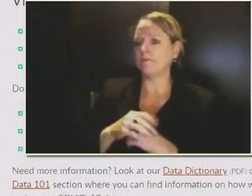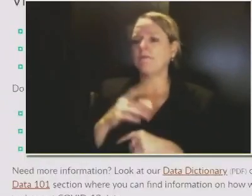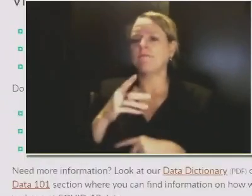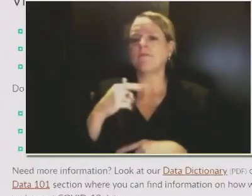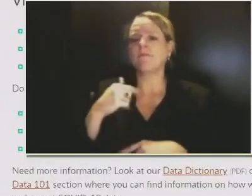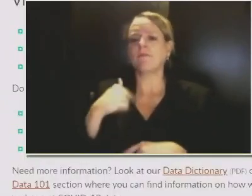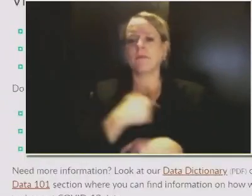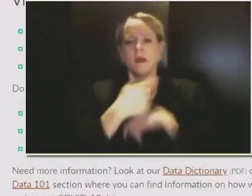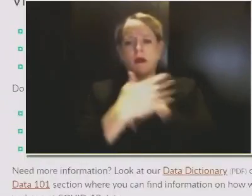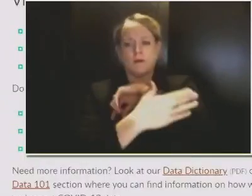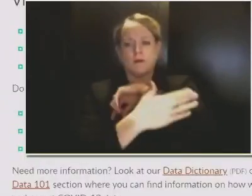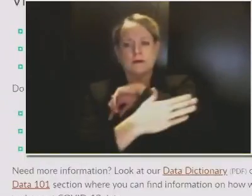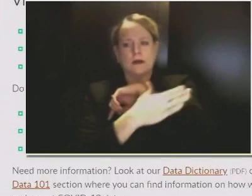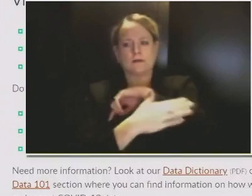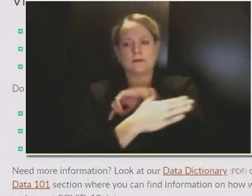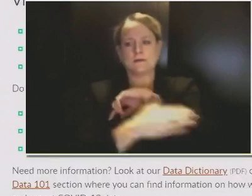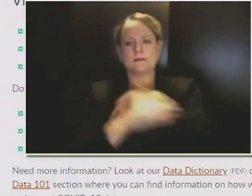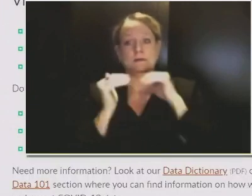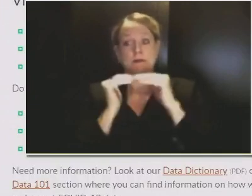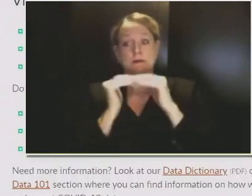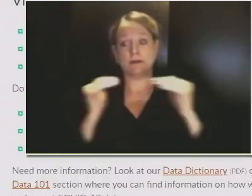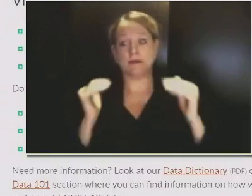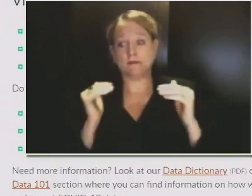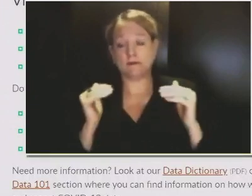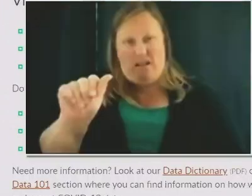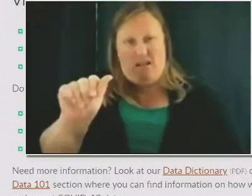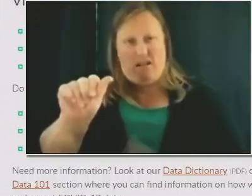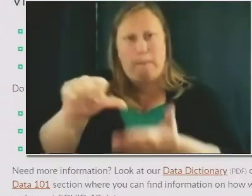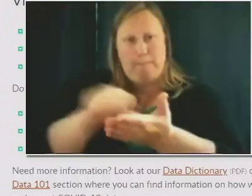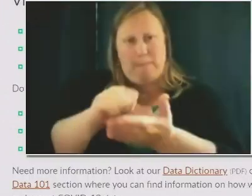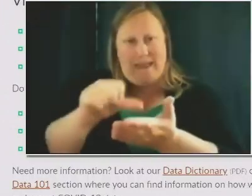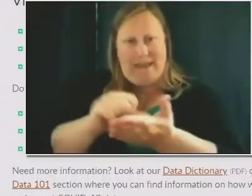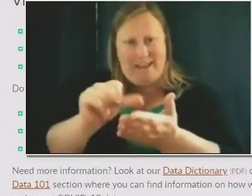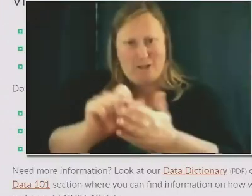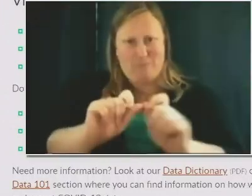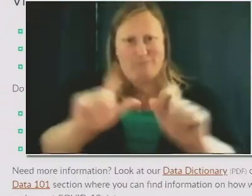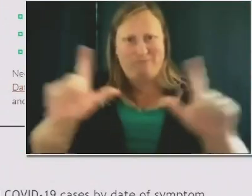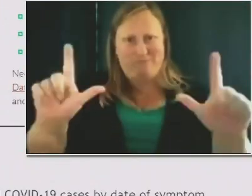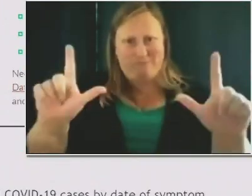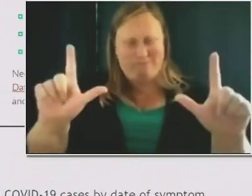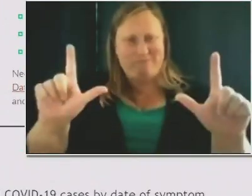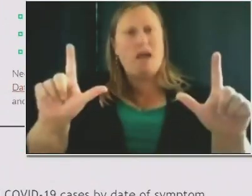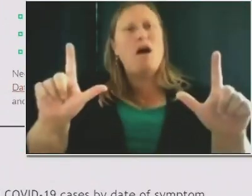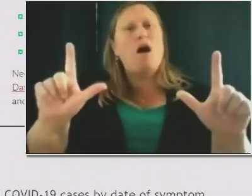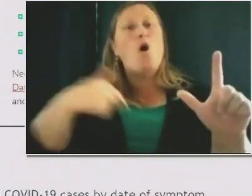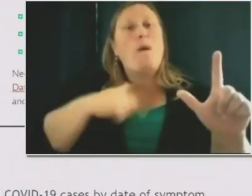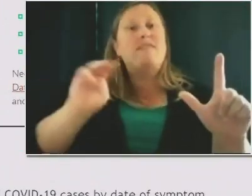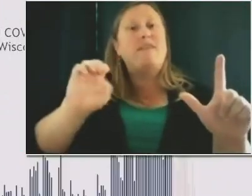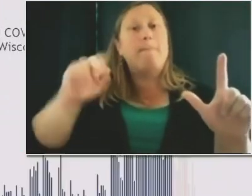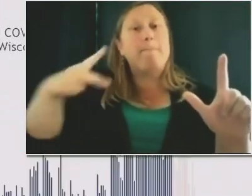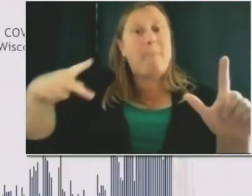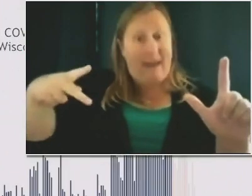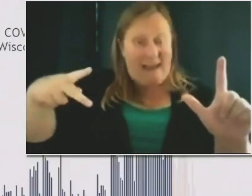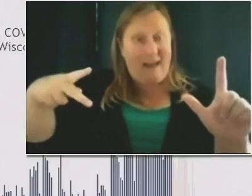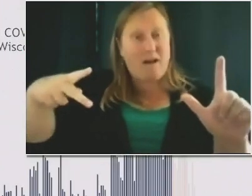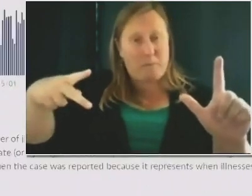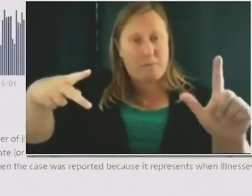have an area where, and I'm sorry if I'm scrolling really fast, where you would be able